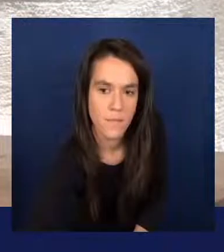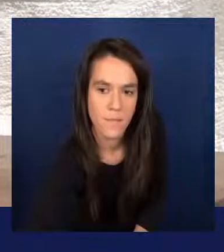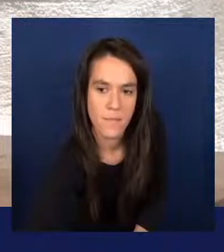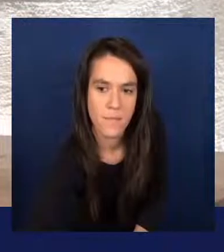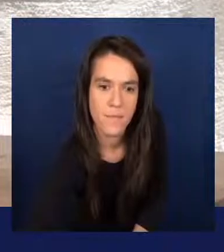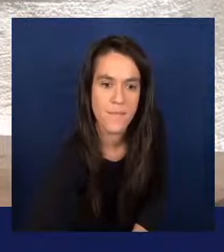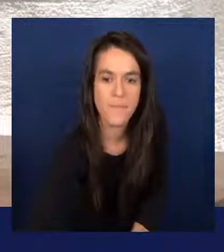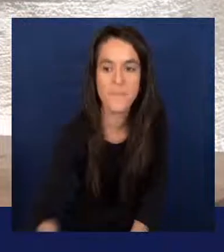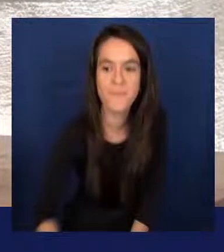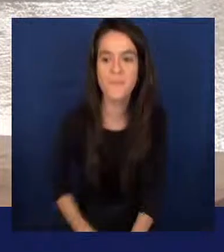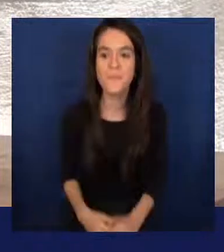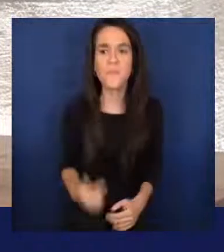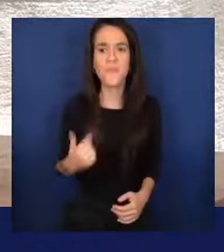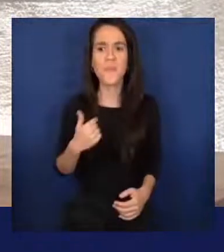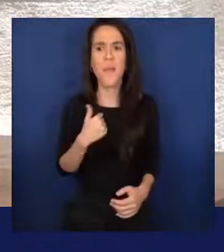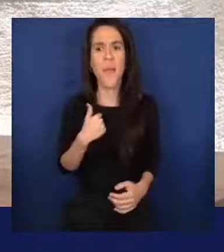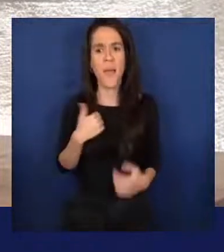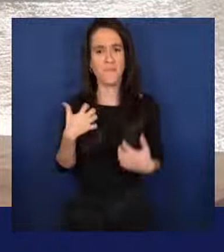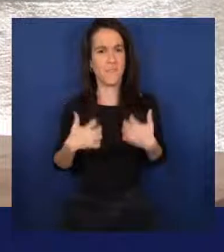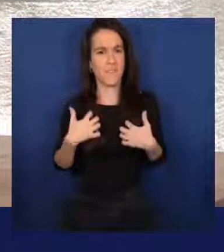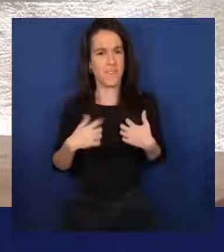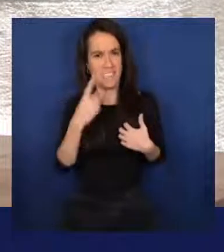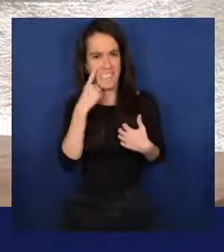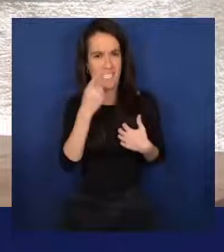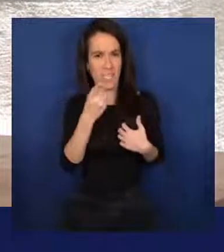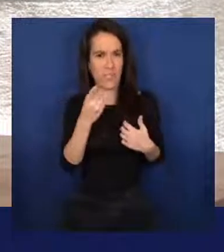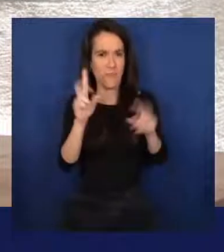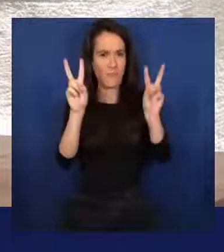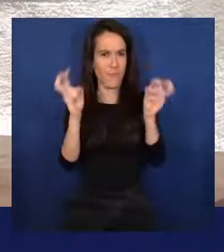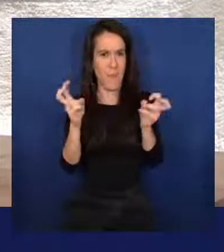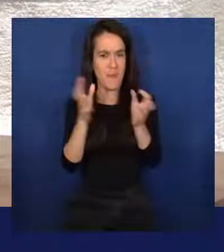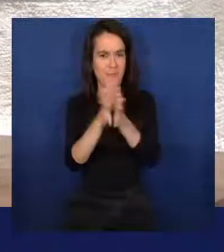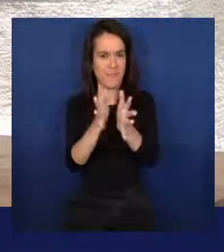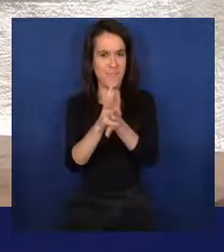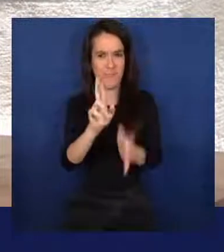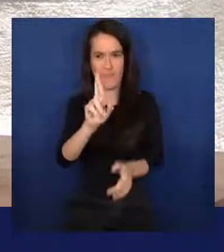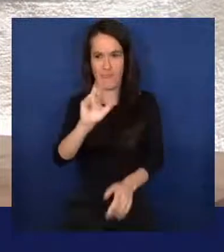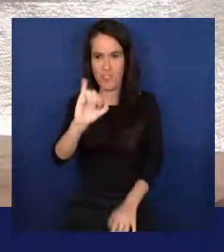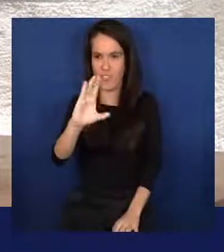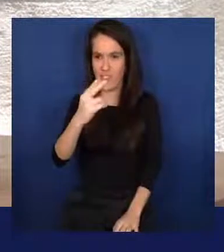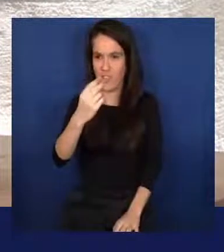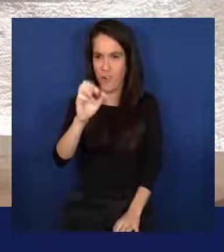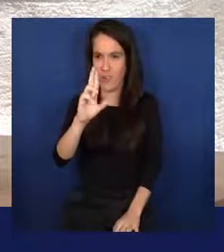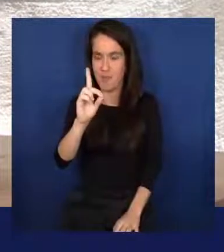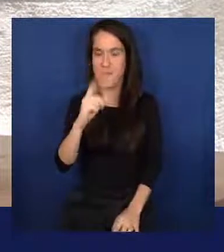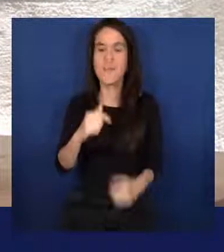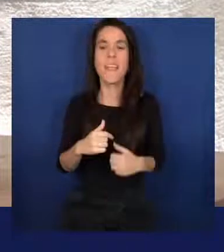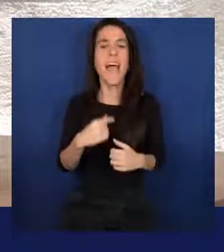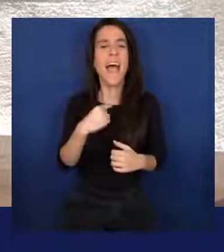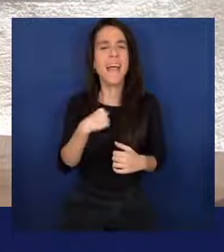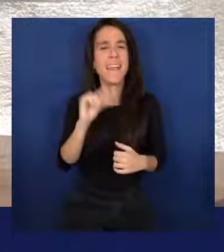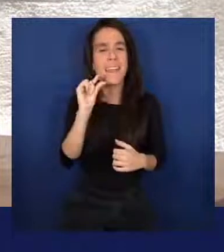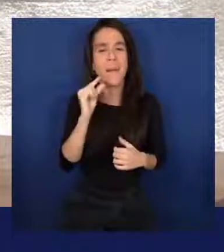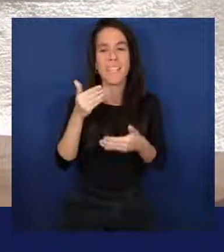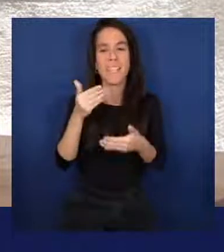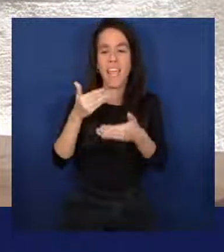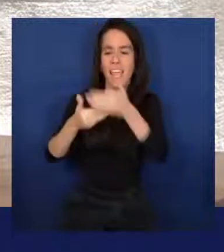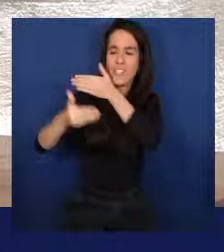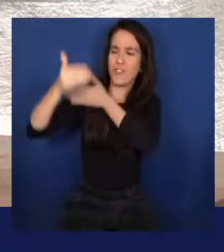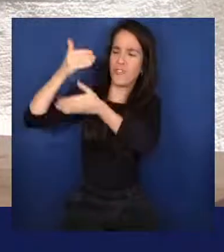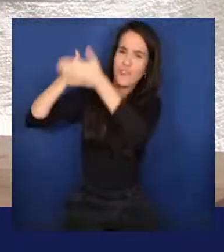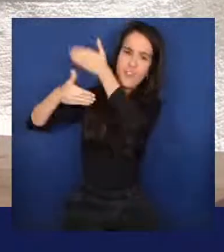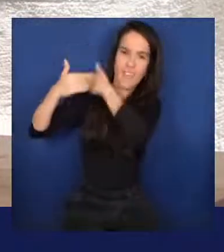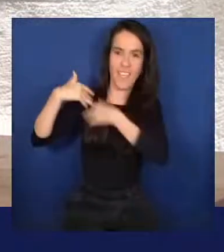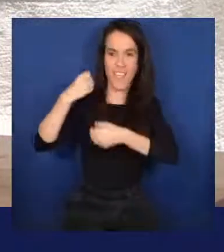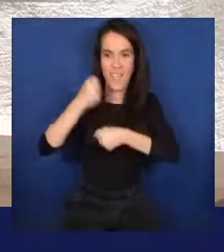not at all. You should see the set that we have Well, over here. I find myself we're doing running, history like work a lot 5 these laptops, days, but not only then around